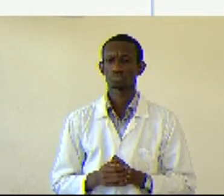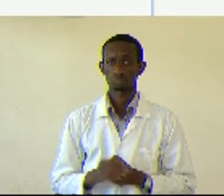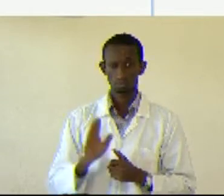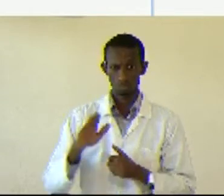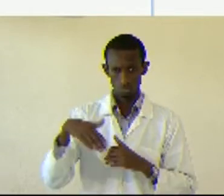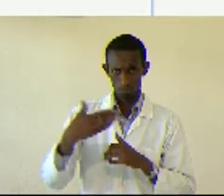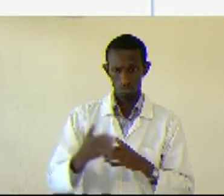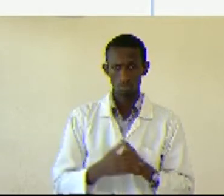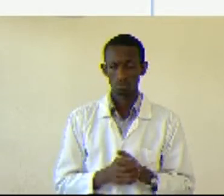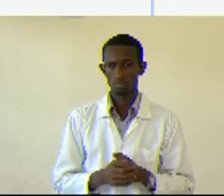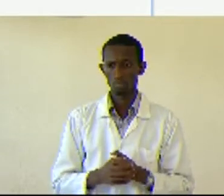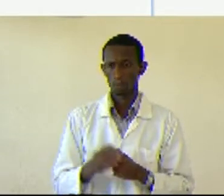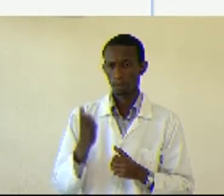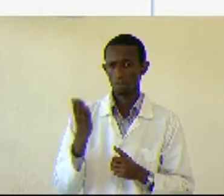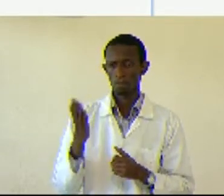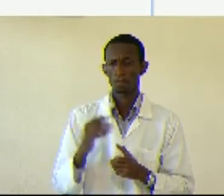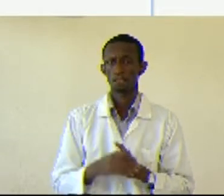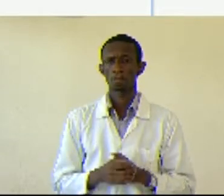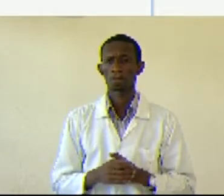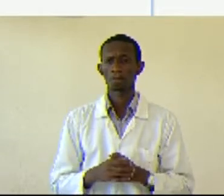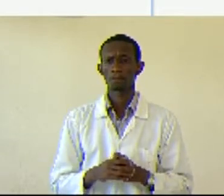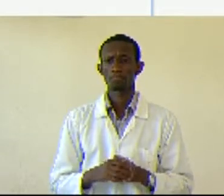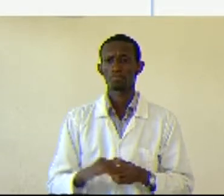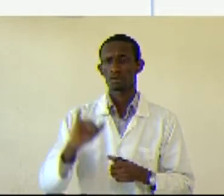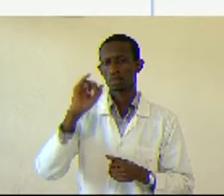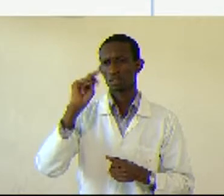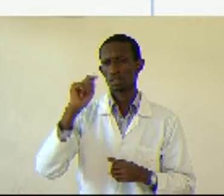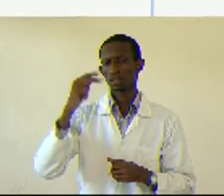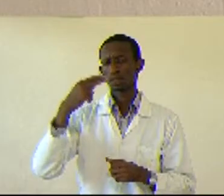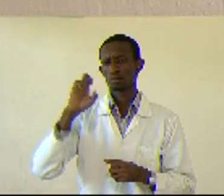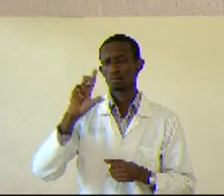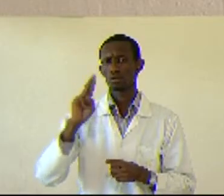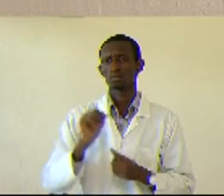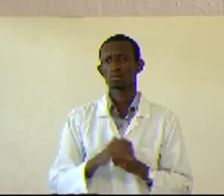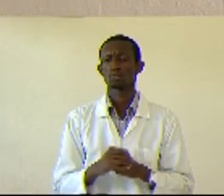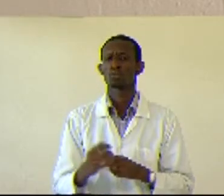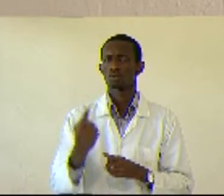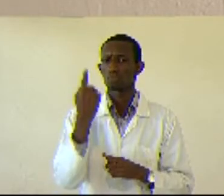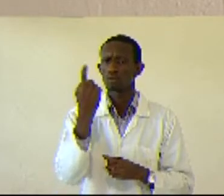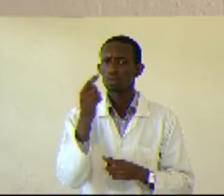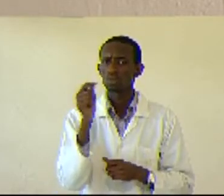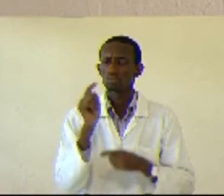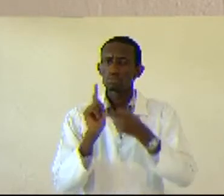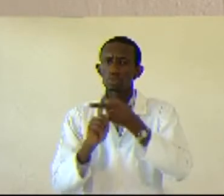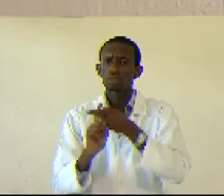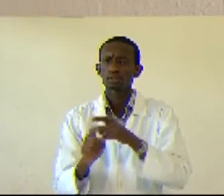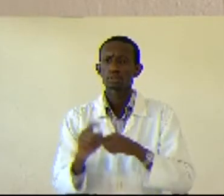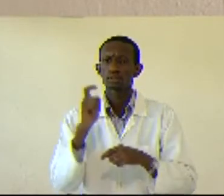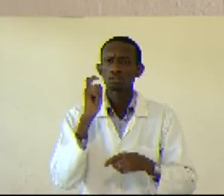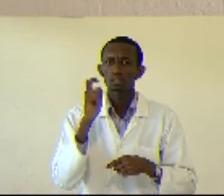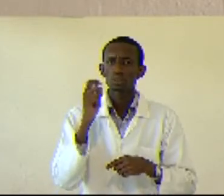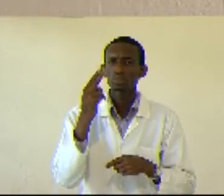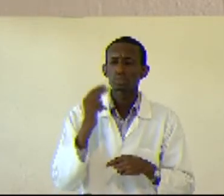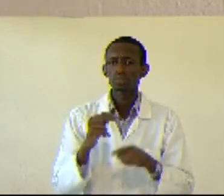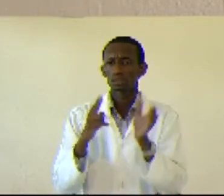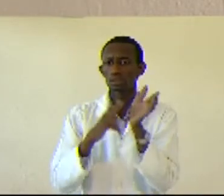Then, for that, you know the integral of minus 1 of 1 plus x squared dx, this is equal